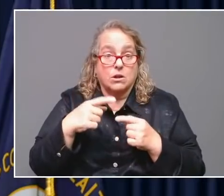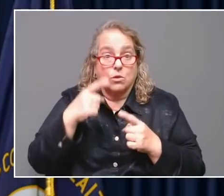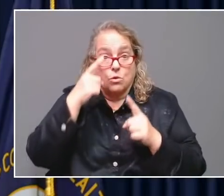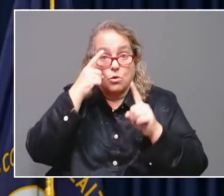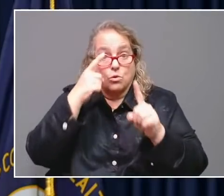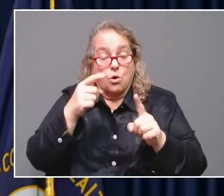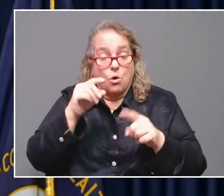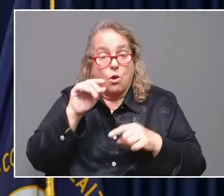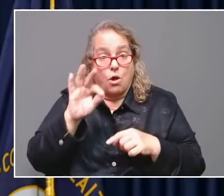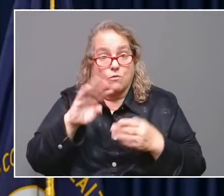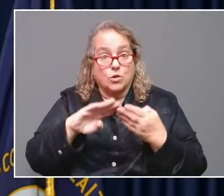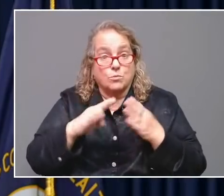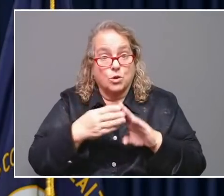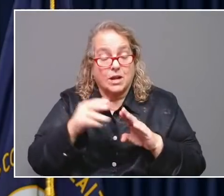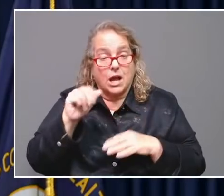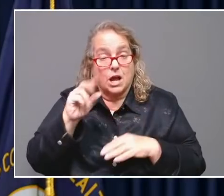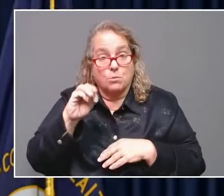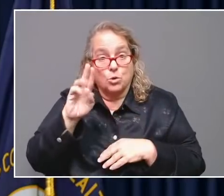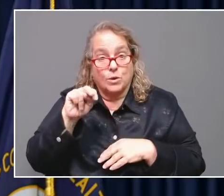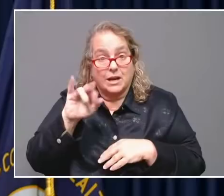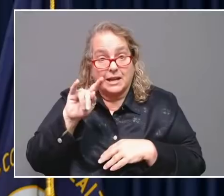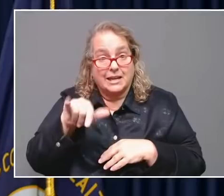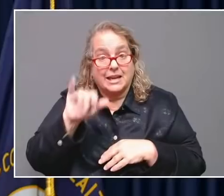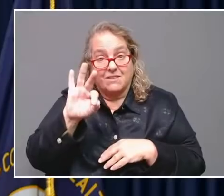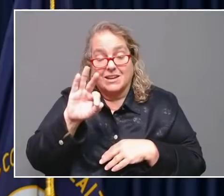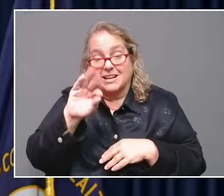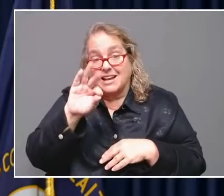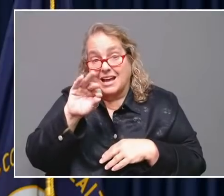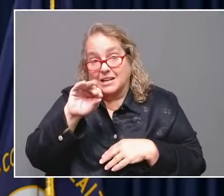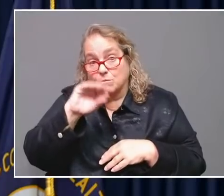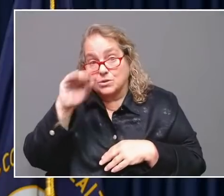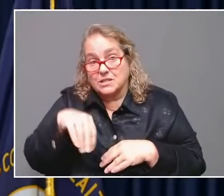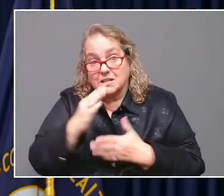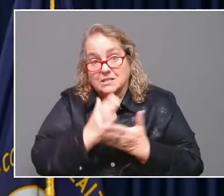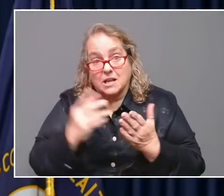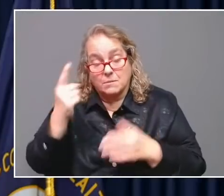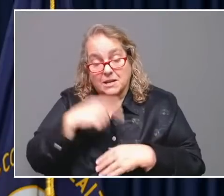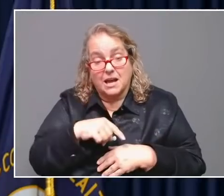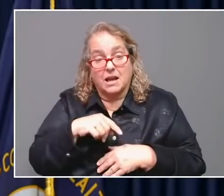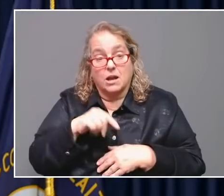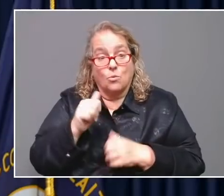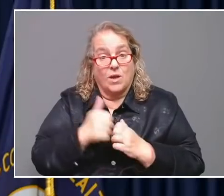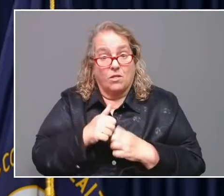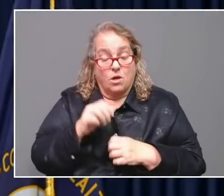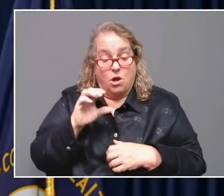community immunity of 90% someday. With Omicron looming and